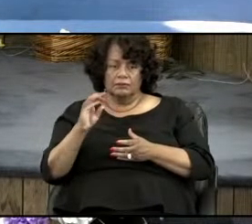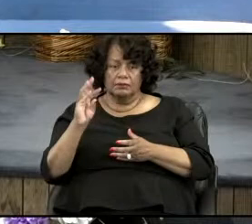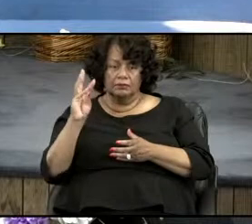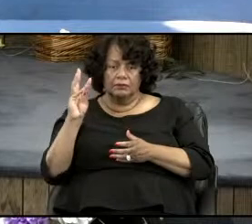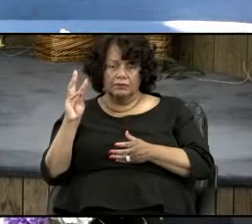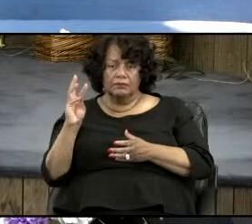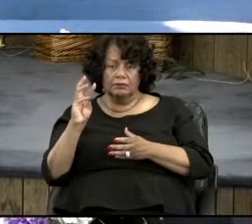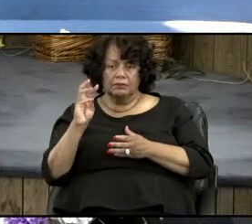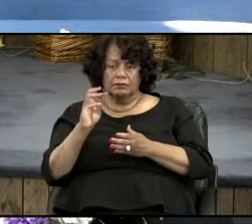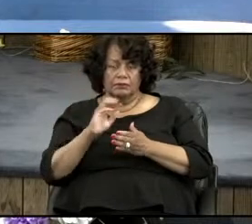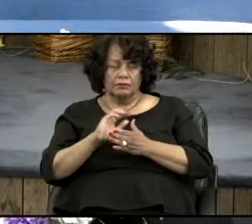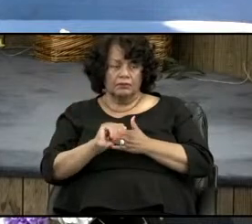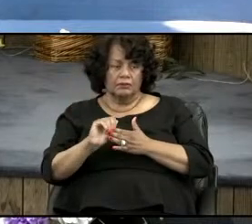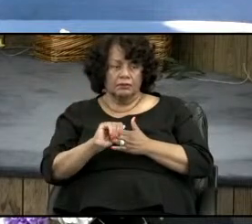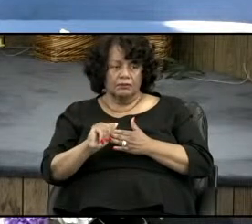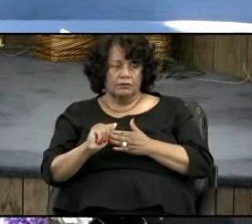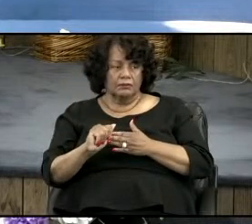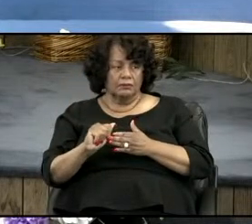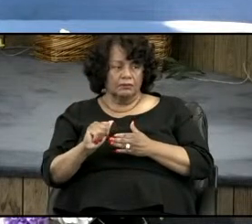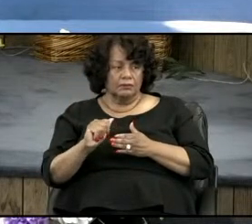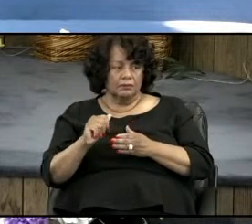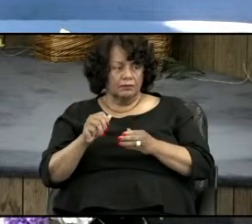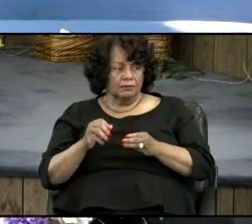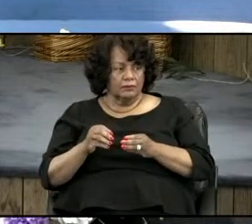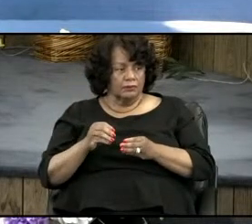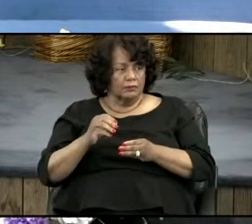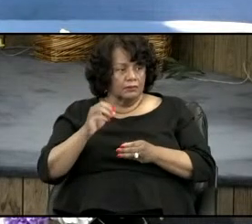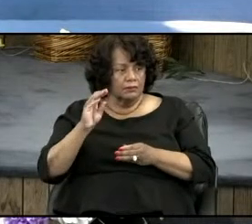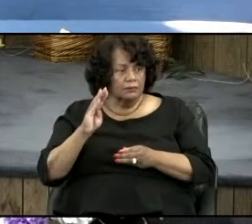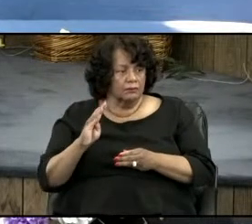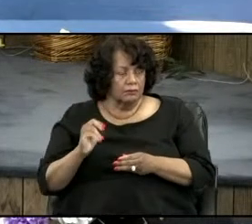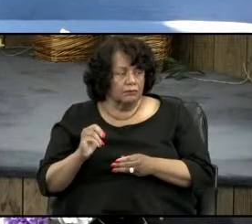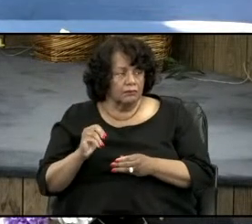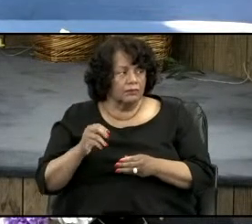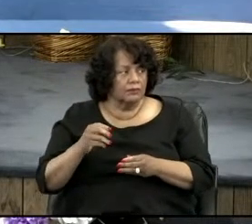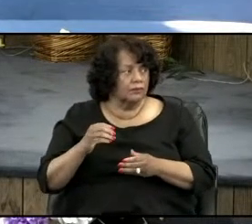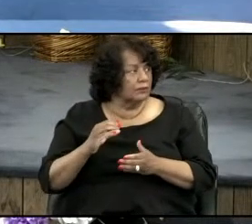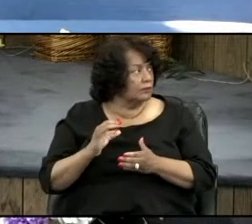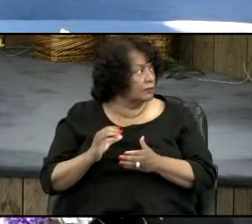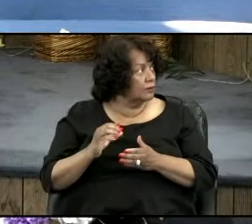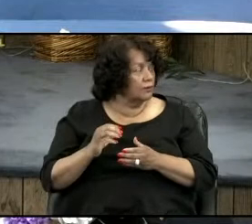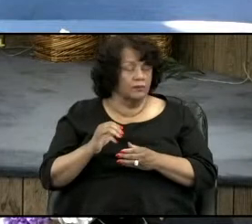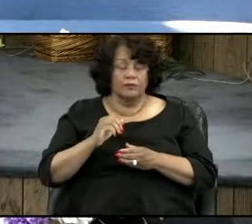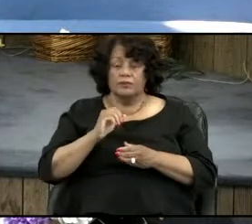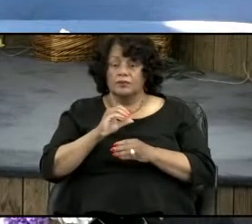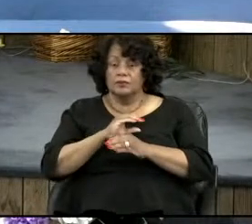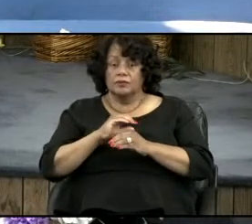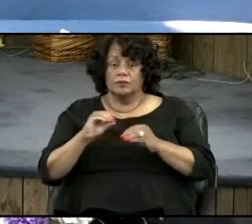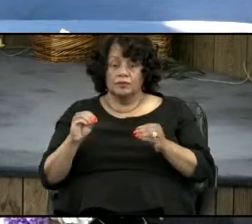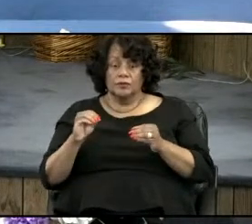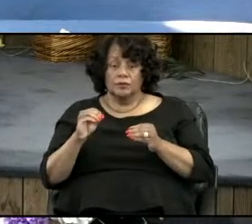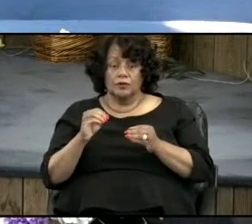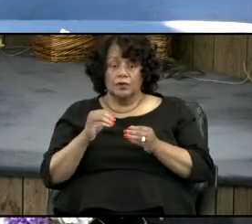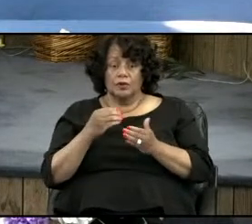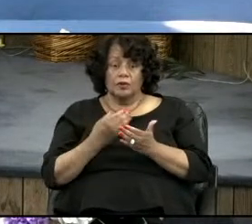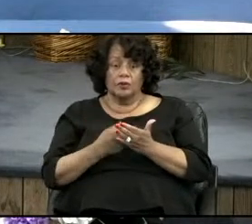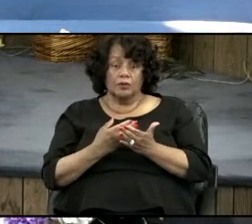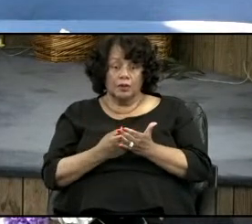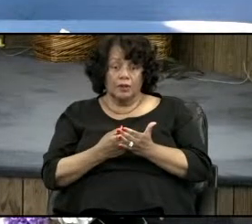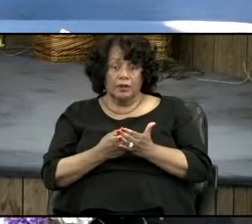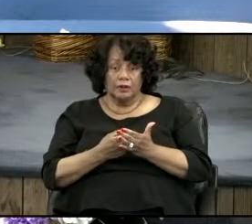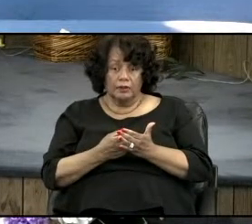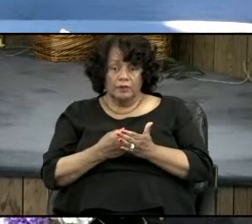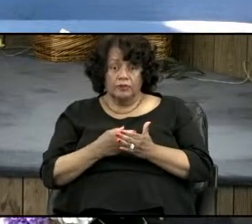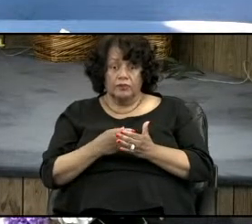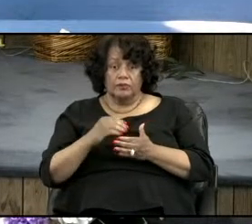you'll receive a ticket when you go in, and you pay when you go out, but they're not taking cash when you go out. You got to have a card.